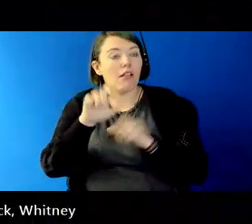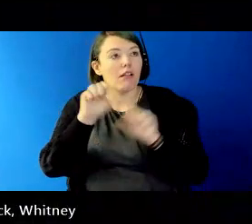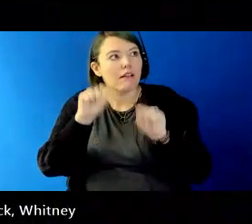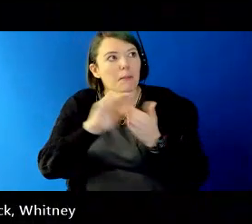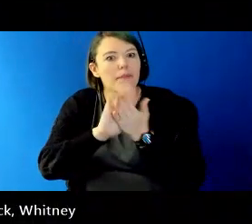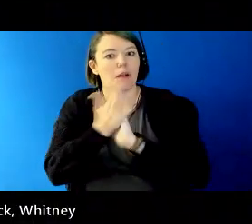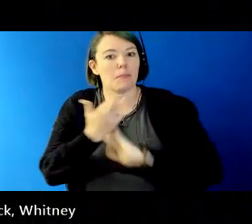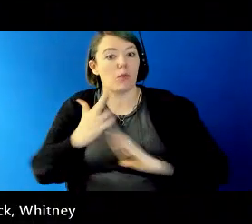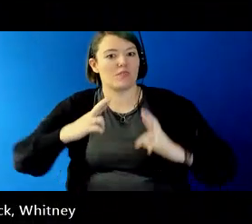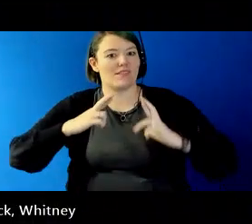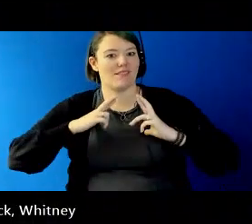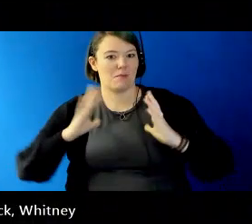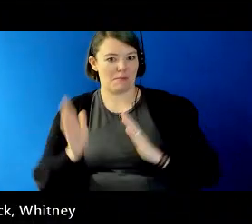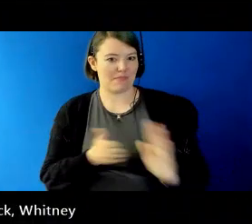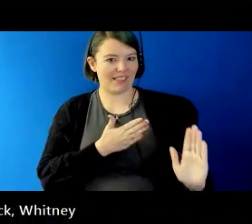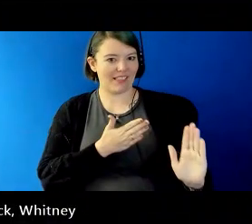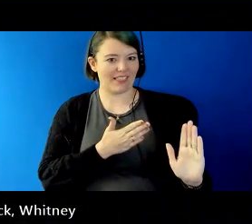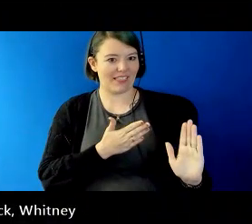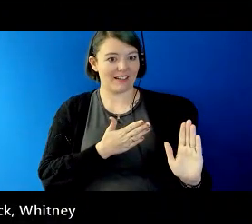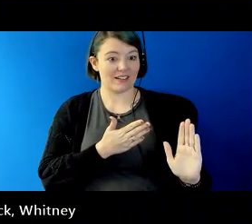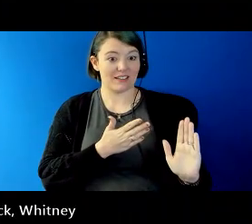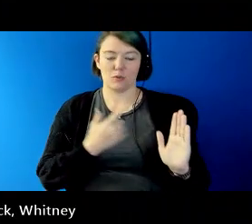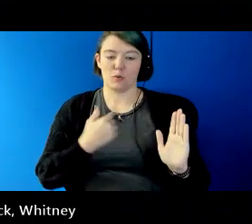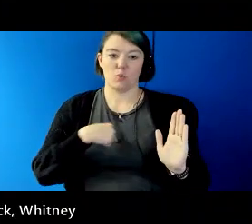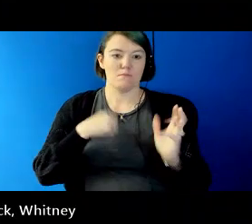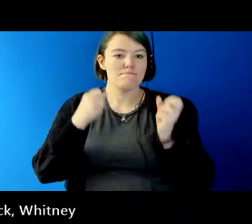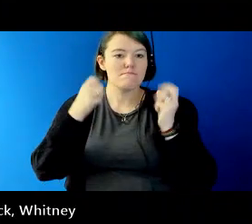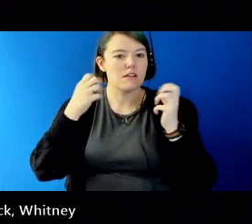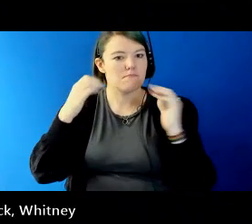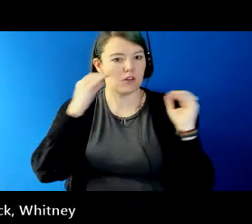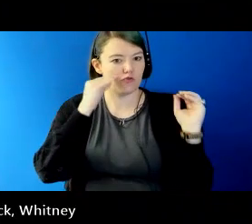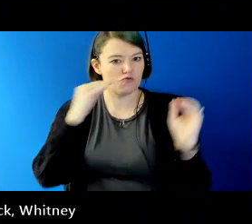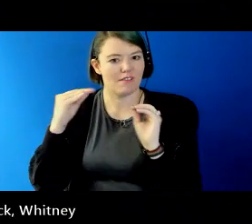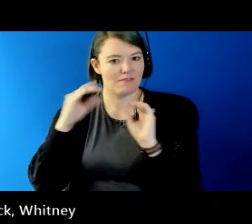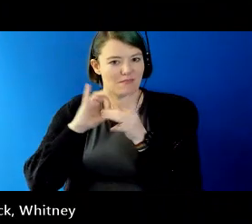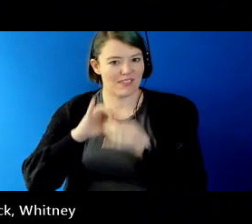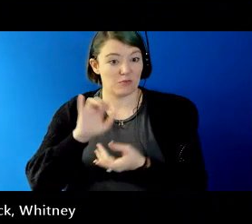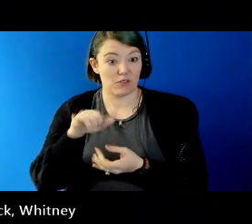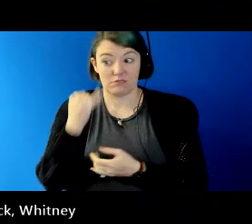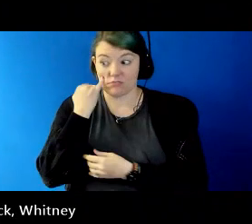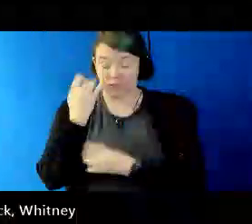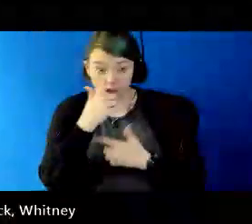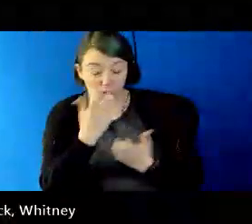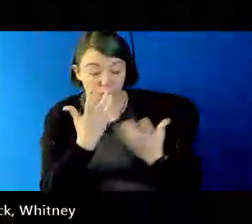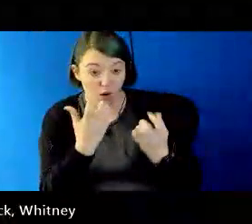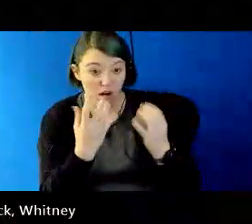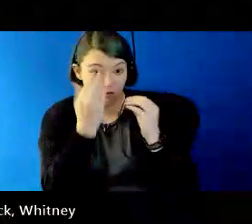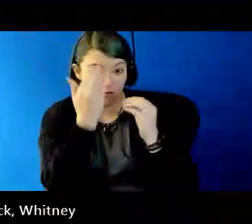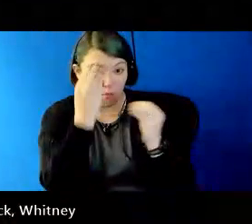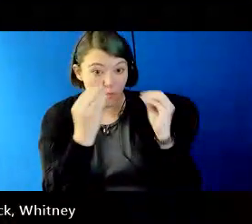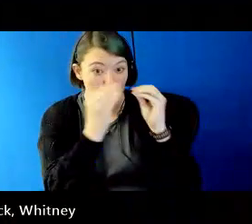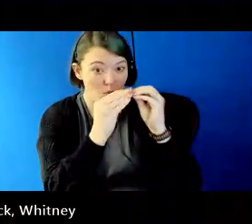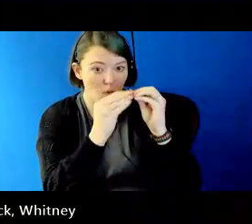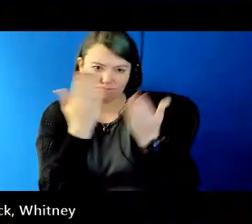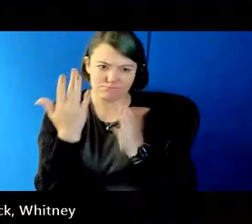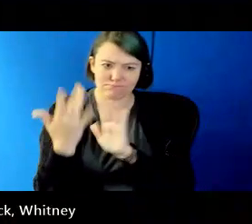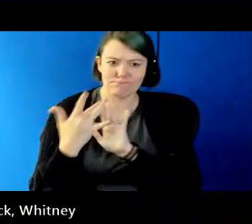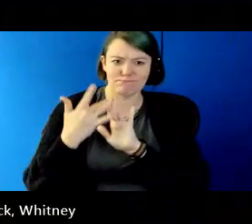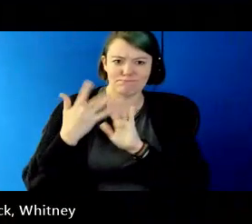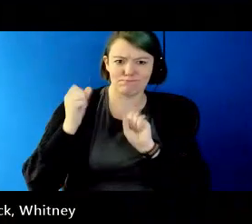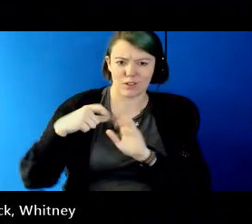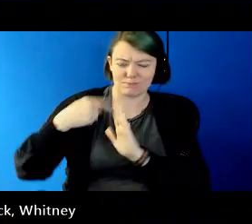about, please reach out to us because we love to discuss that. But if you think about it, if somebody has a stable account and they're putting their wages into it